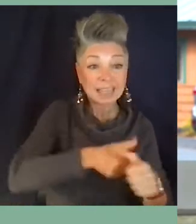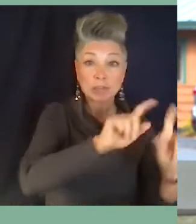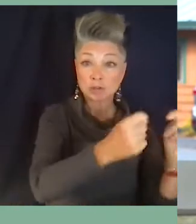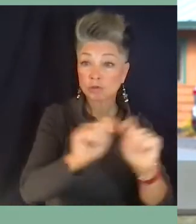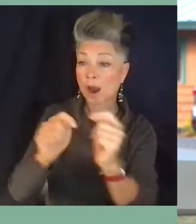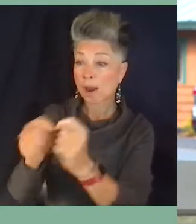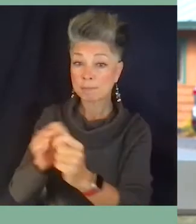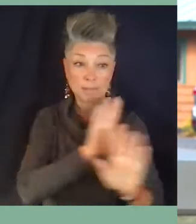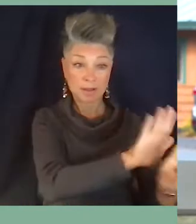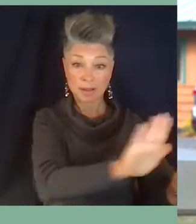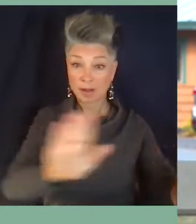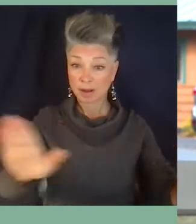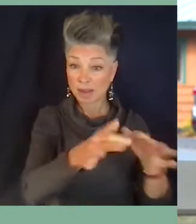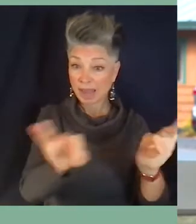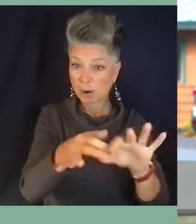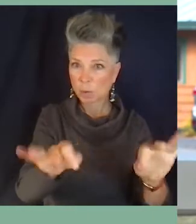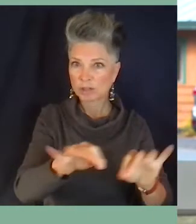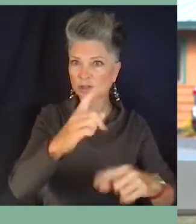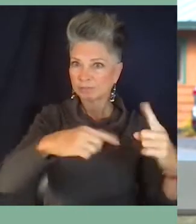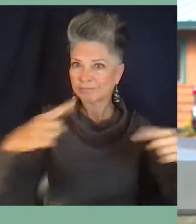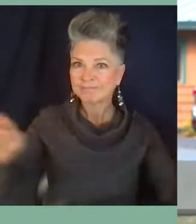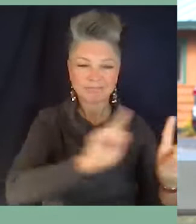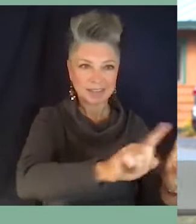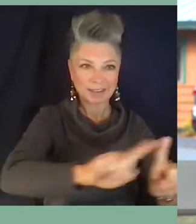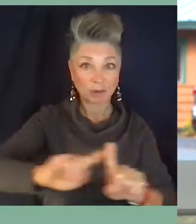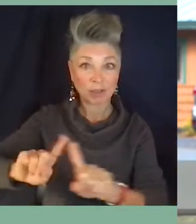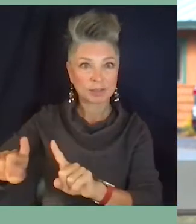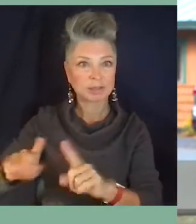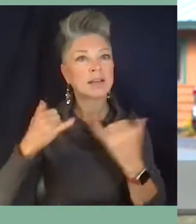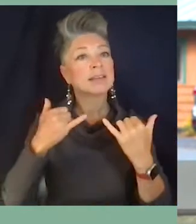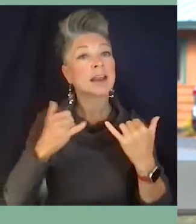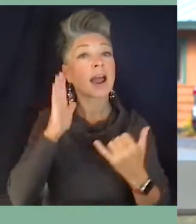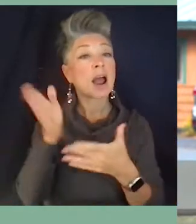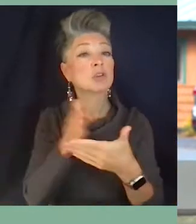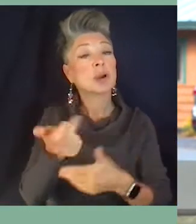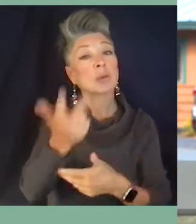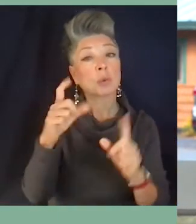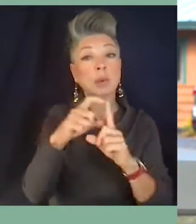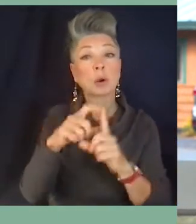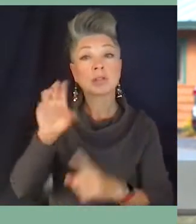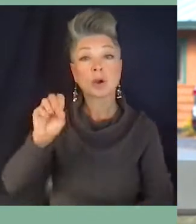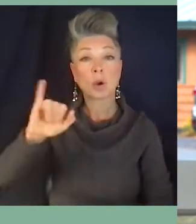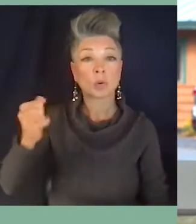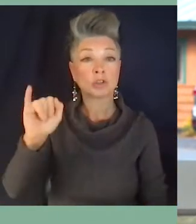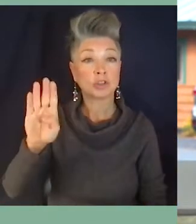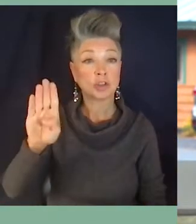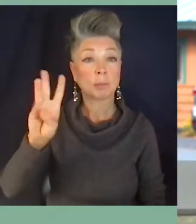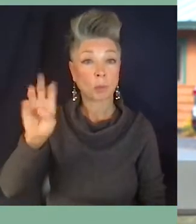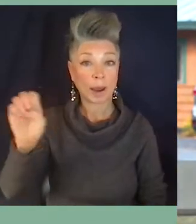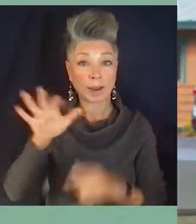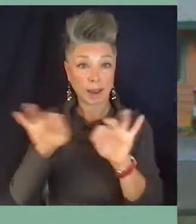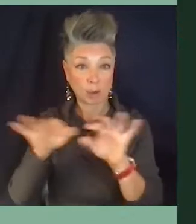The languages are different for all of the tribes in Wisconsin. Today I'm going to be sharing three words in the Ojibwe language from Lac des